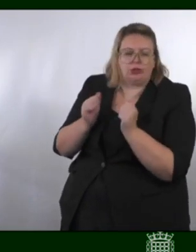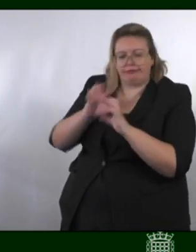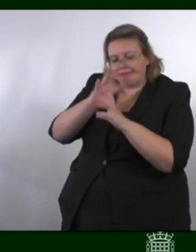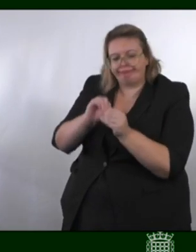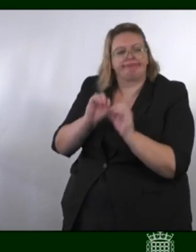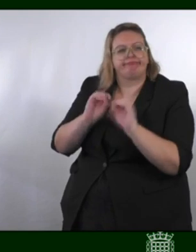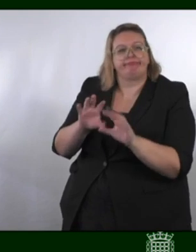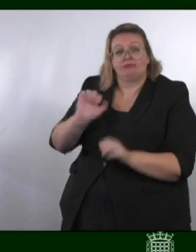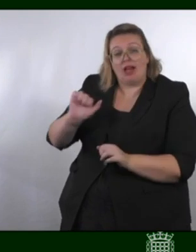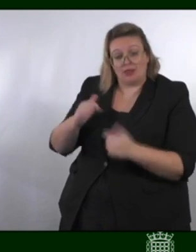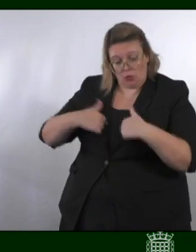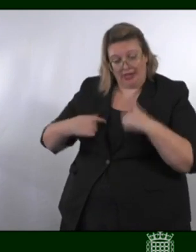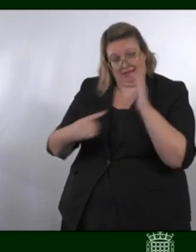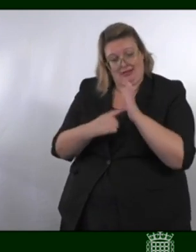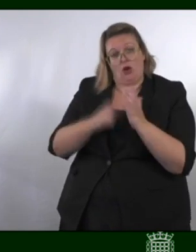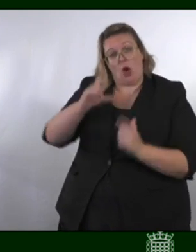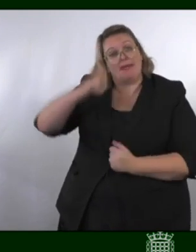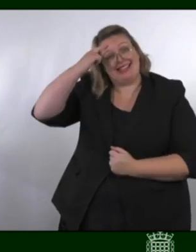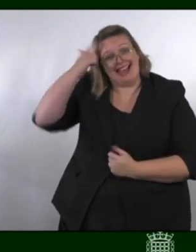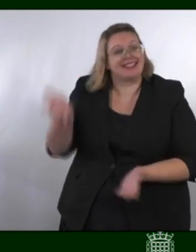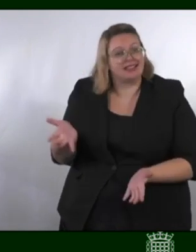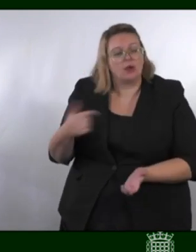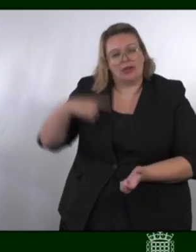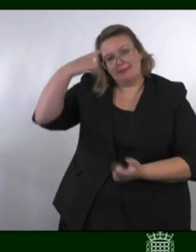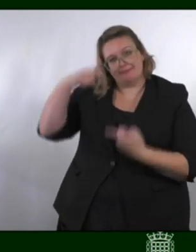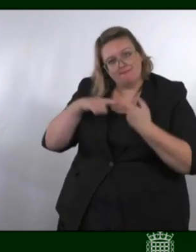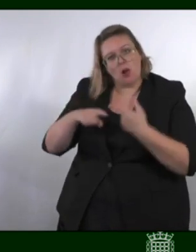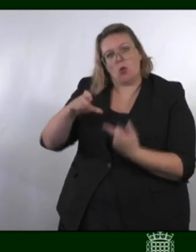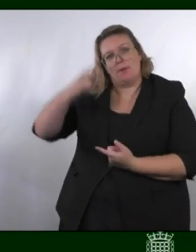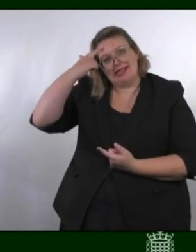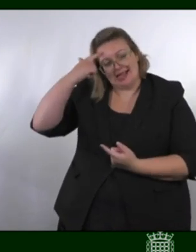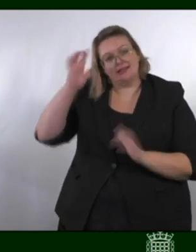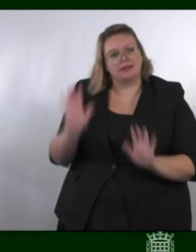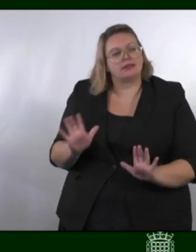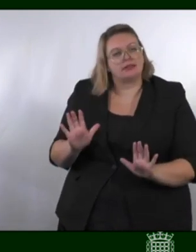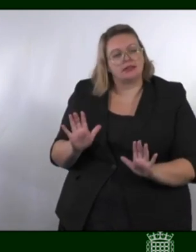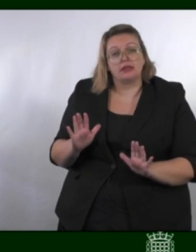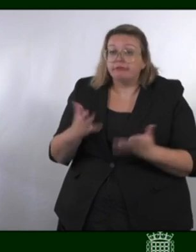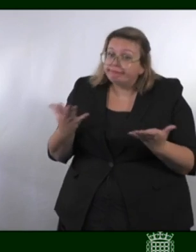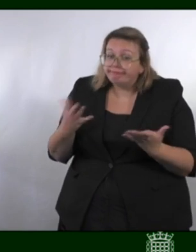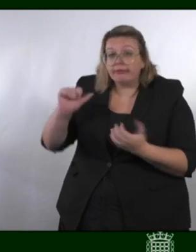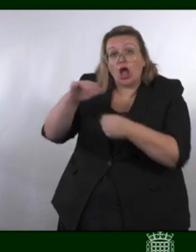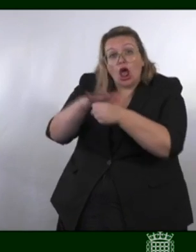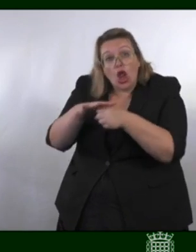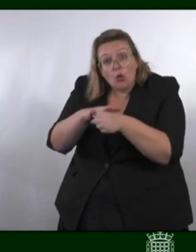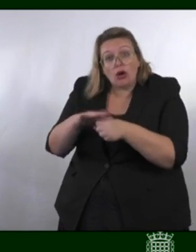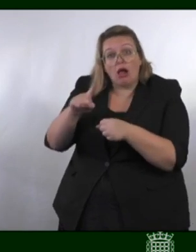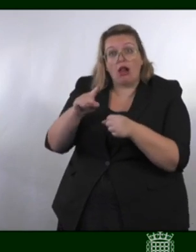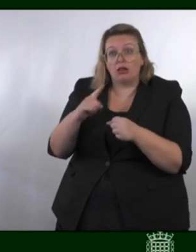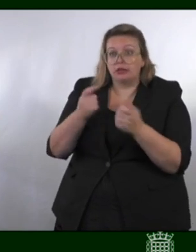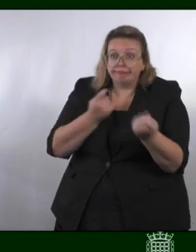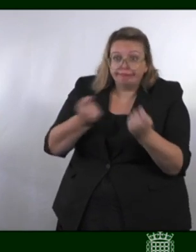it's the commonsensical, balanced approach that we're following. I do think that where local leaders step up to the plate, and I was